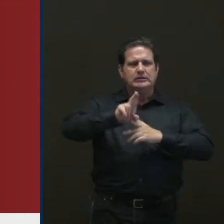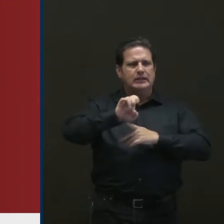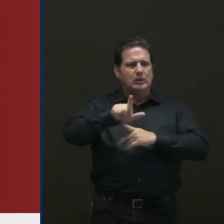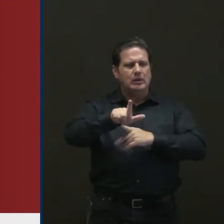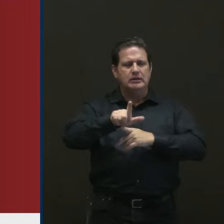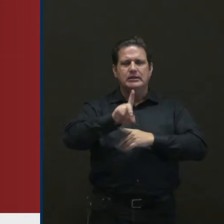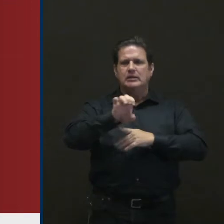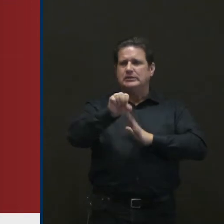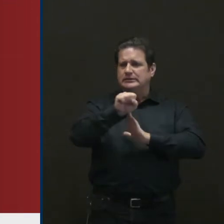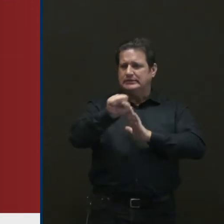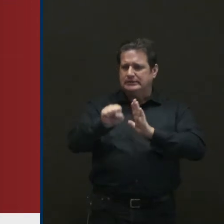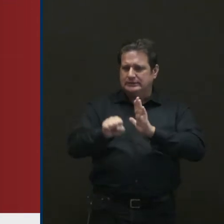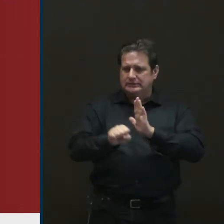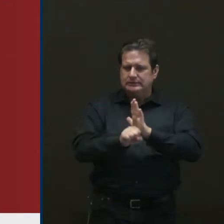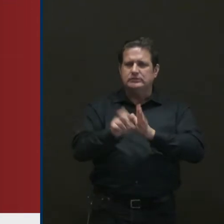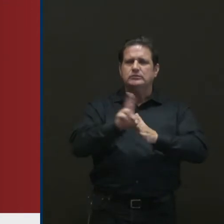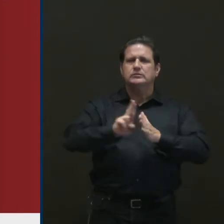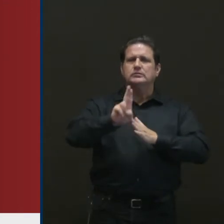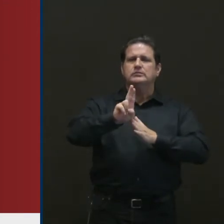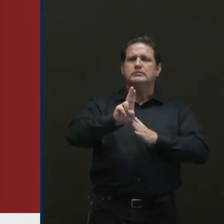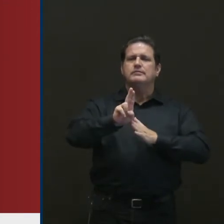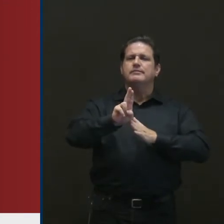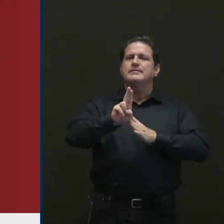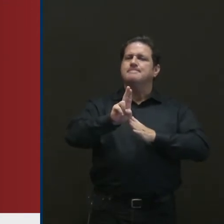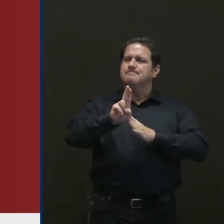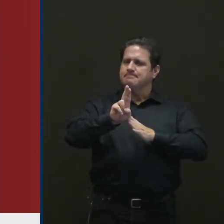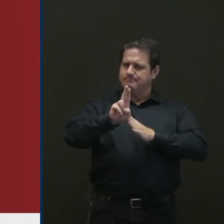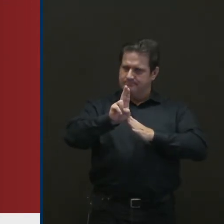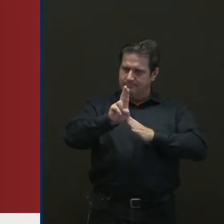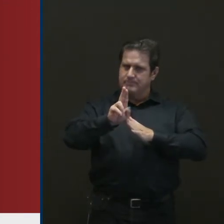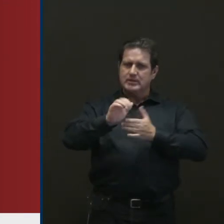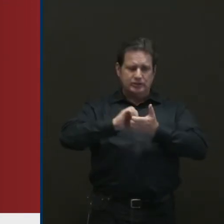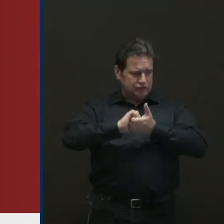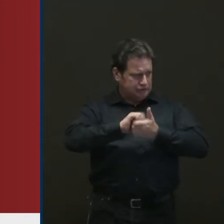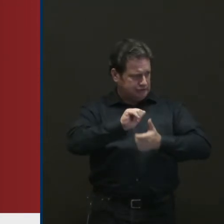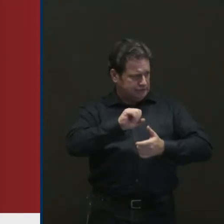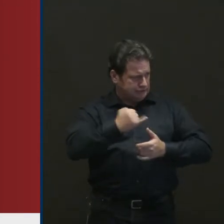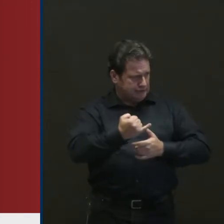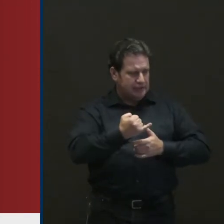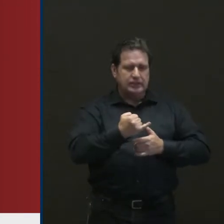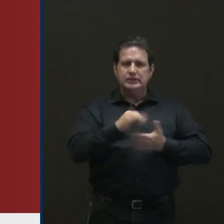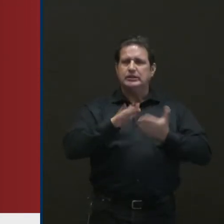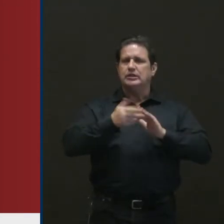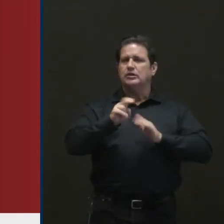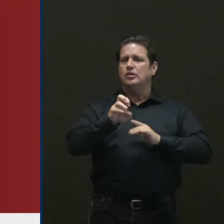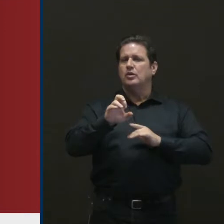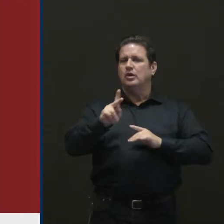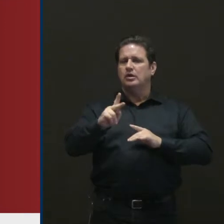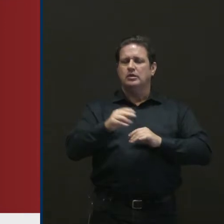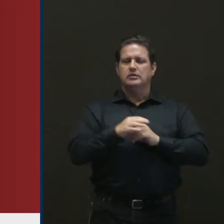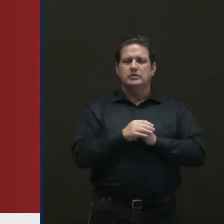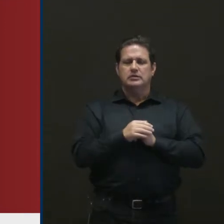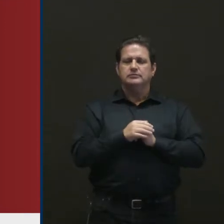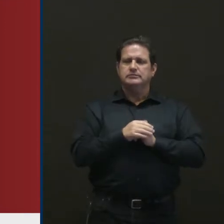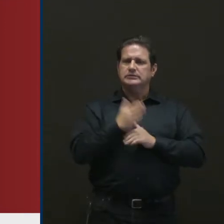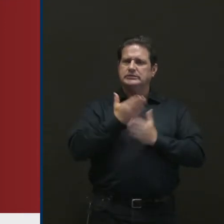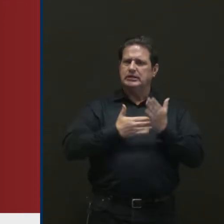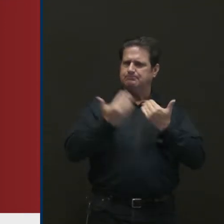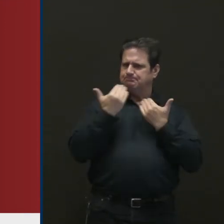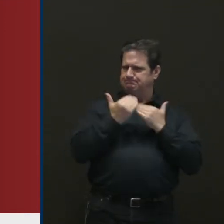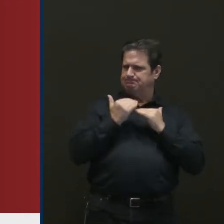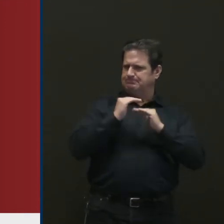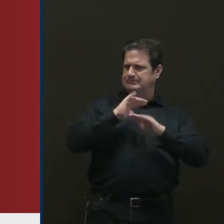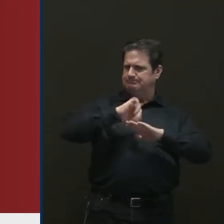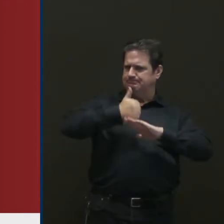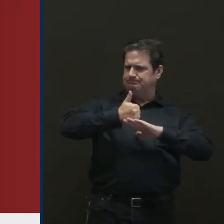Delaware State University. We've got a great partner, AJ, in the city of Newark with respect to some of the restrictions that we've